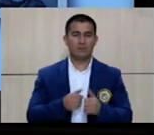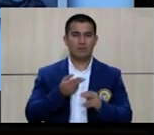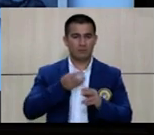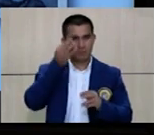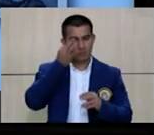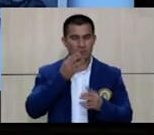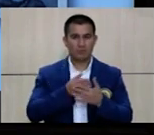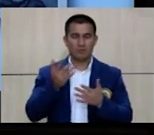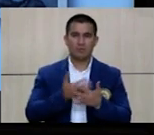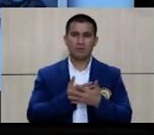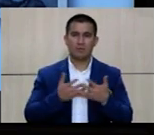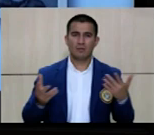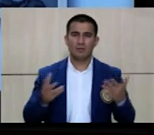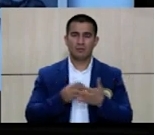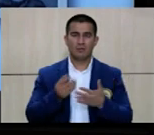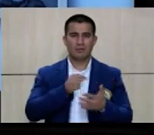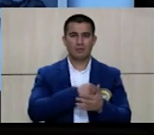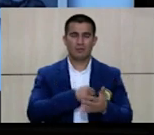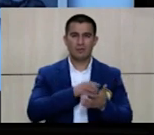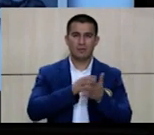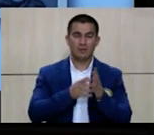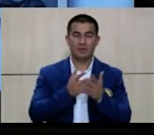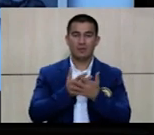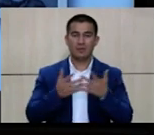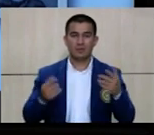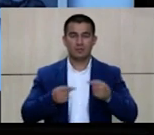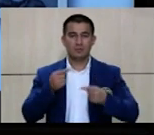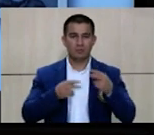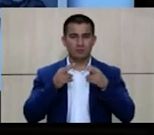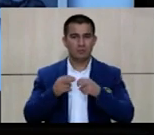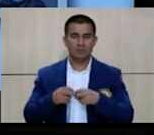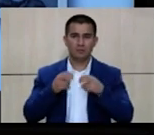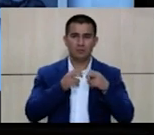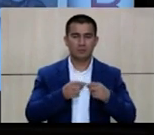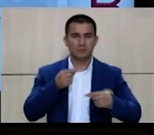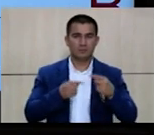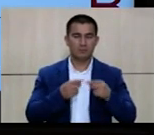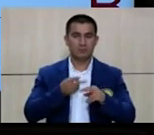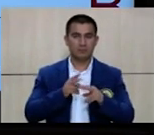istalgan koeffitsientli kvadrat tenglamalarini yechish mumkinligini ham ko'rsatib o'tgan.